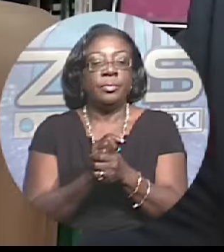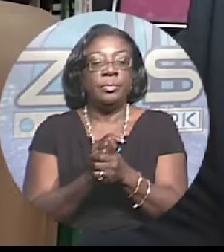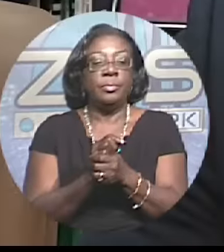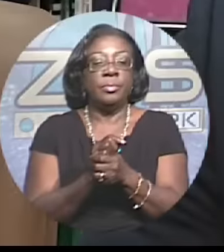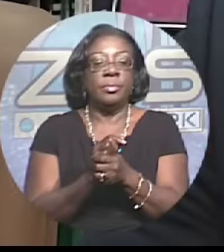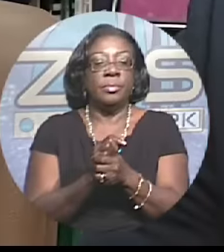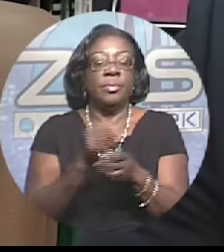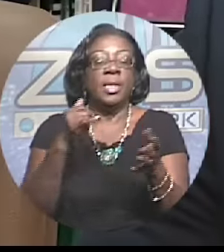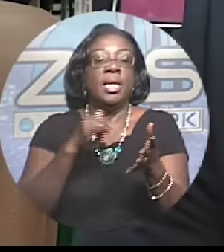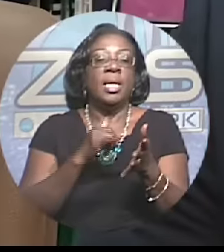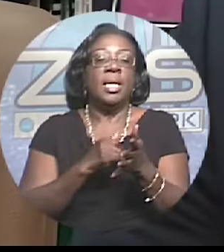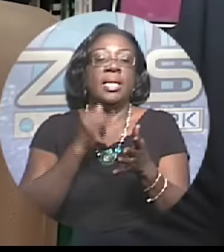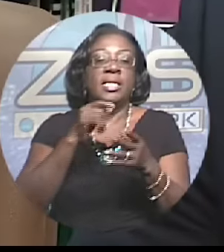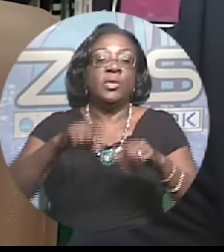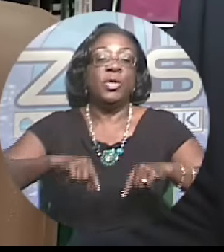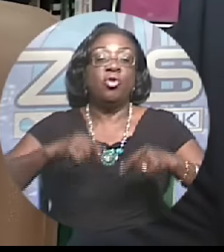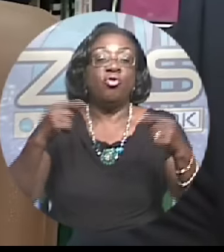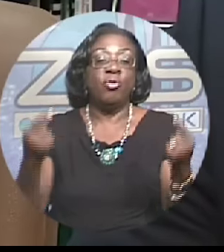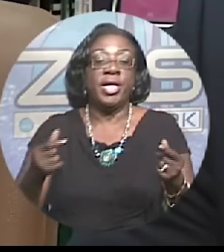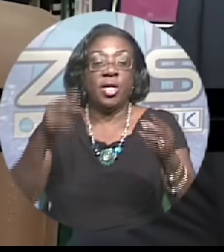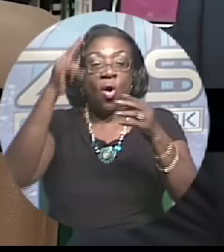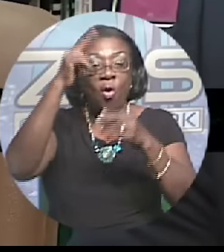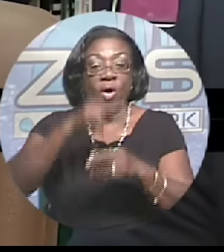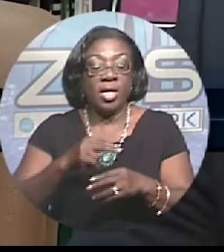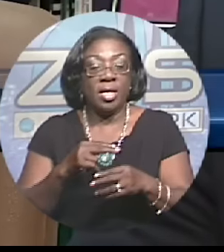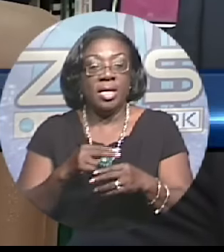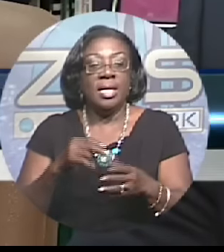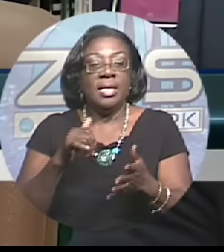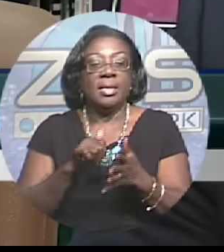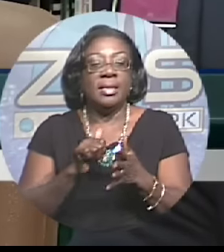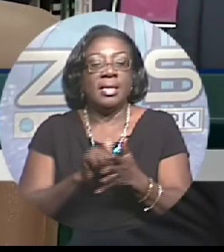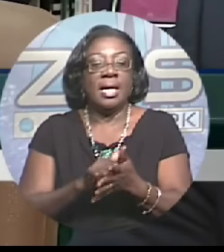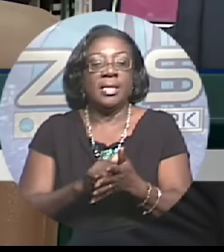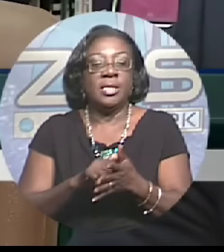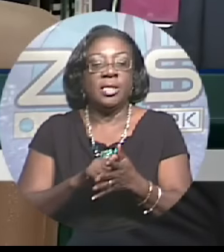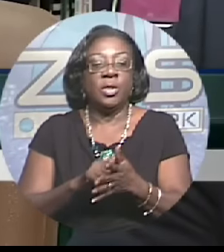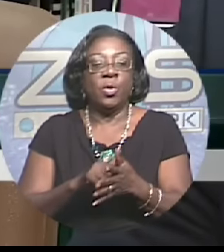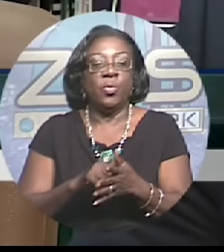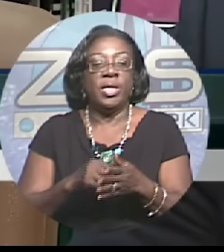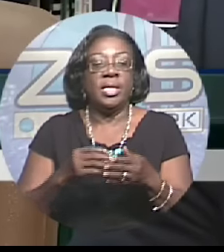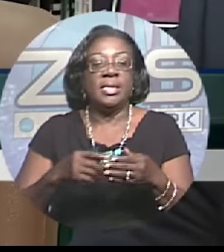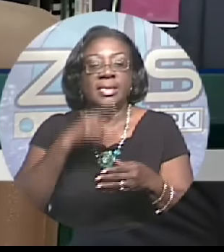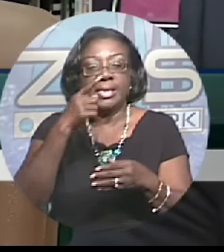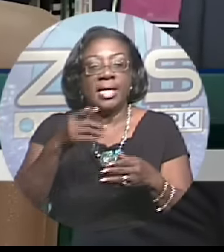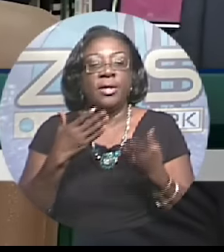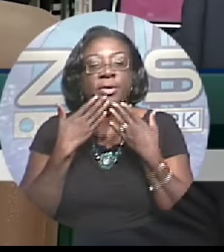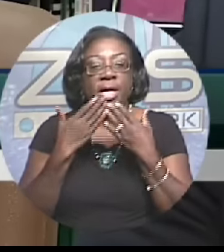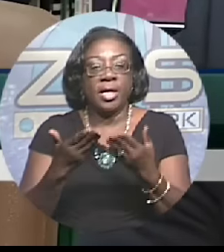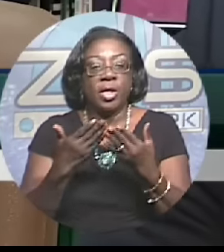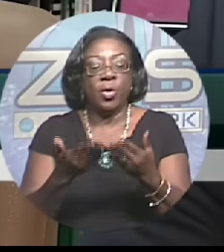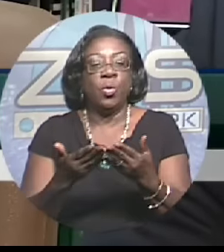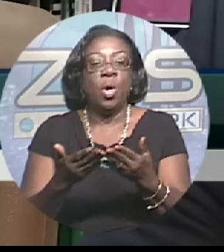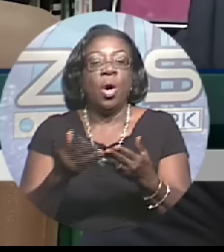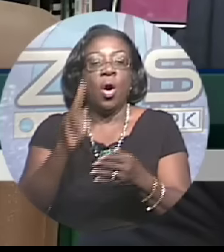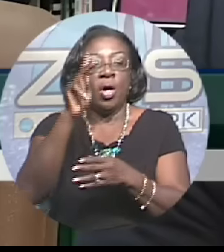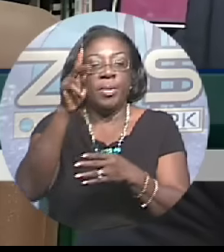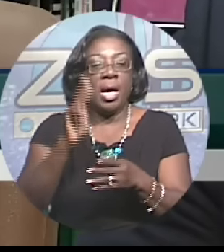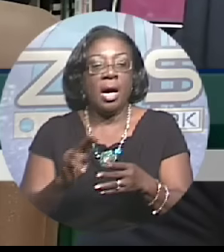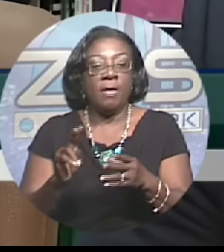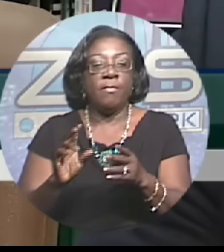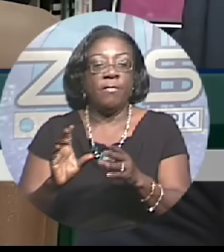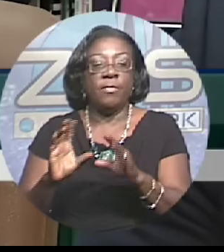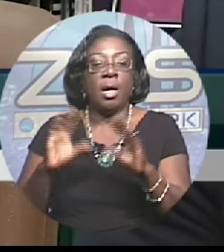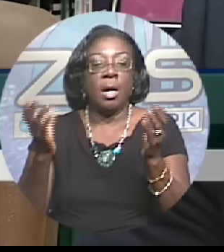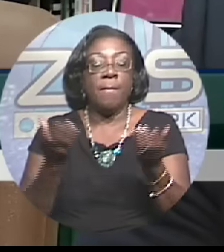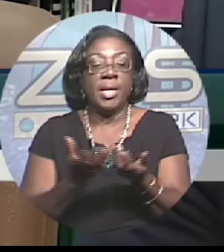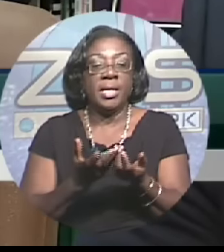It is with great honor and distinction that we express our gratitude on behalf of the committee. We know